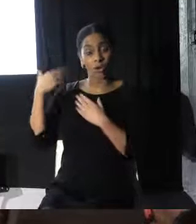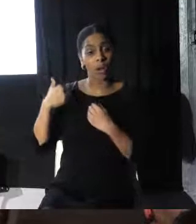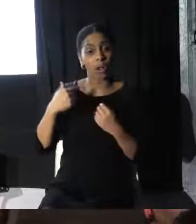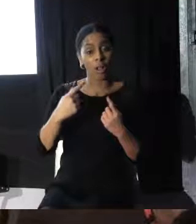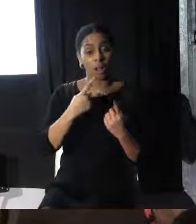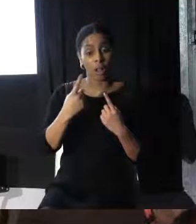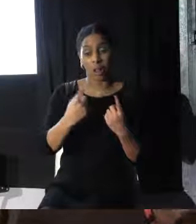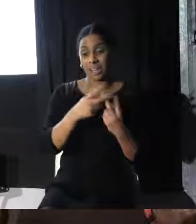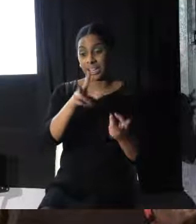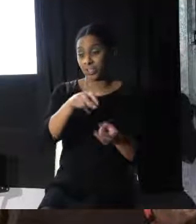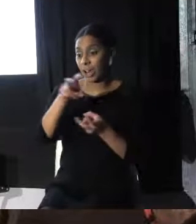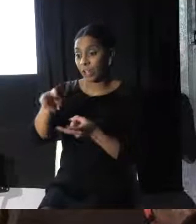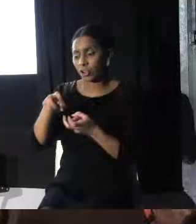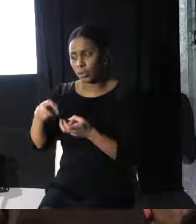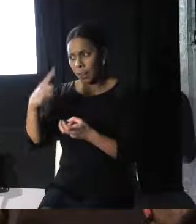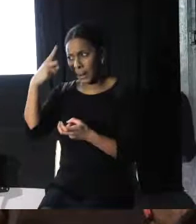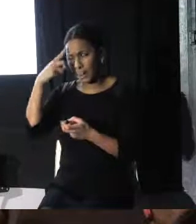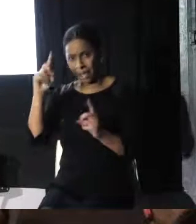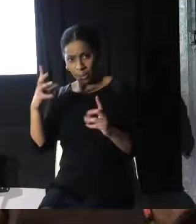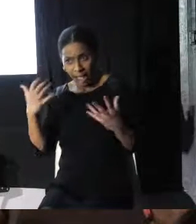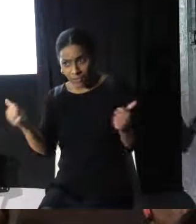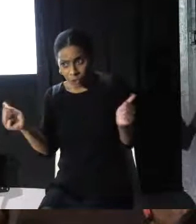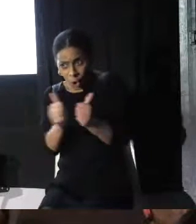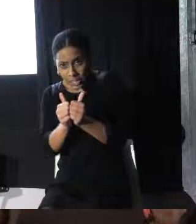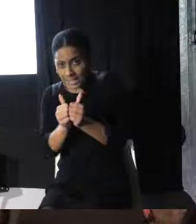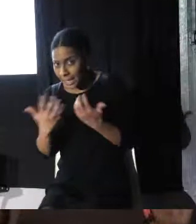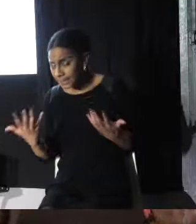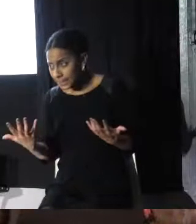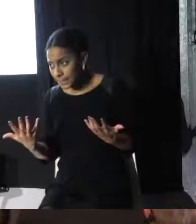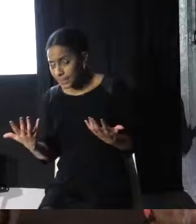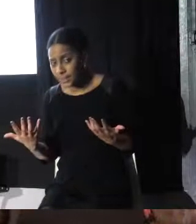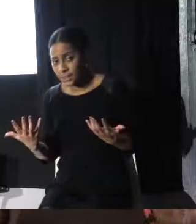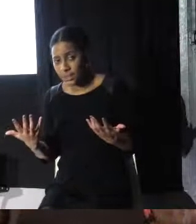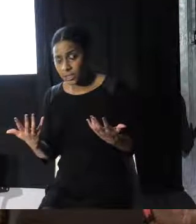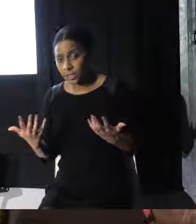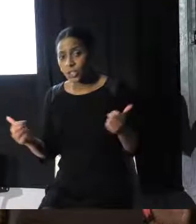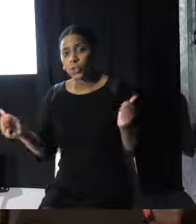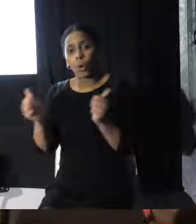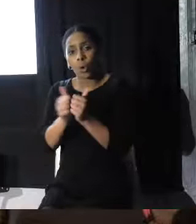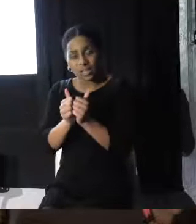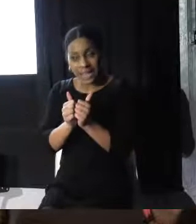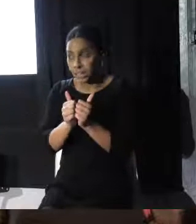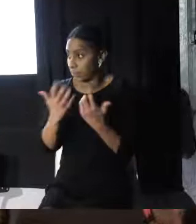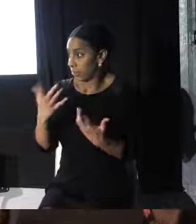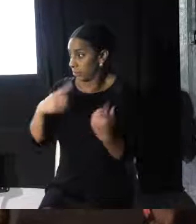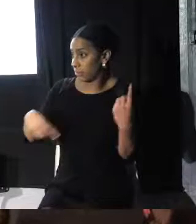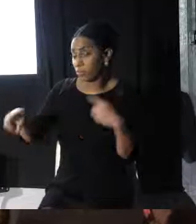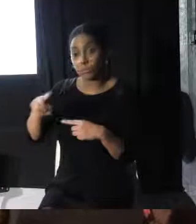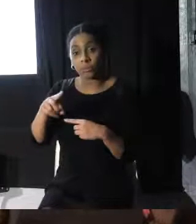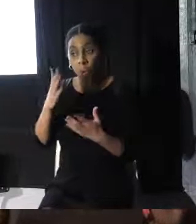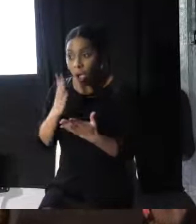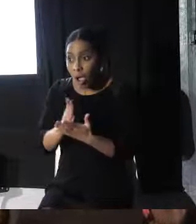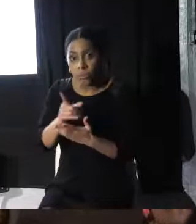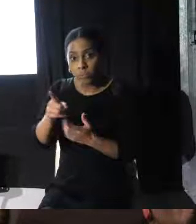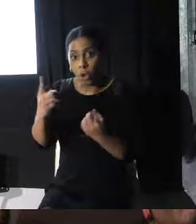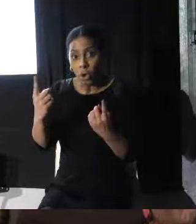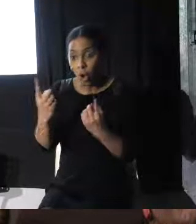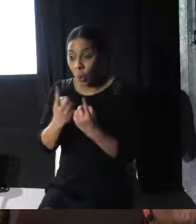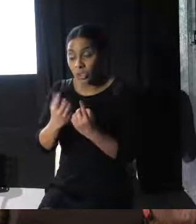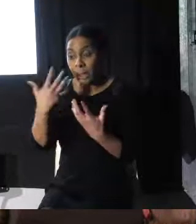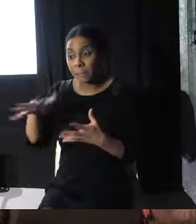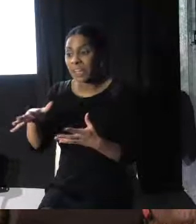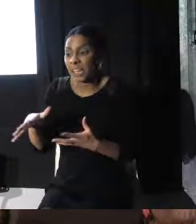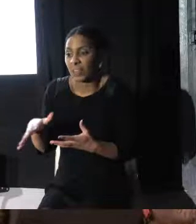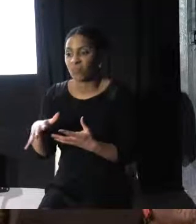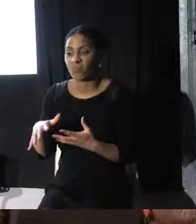question of the consent or lack thereof. So that's about consent in the present, as well as was this object taken with force against